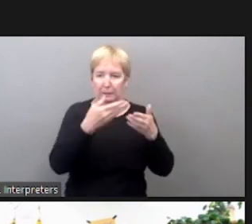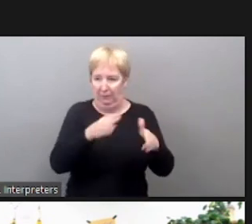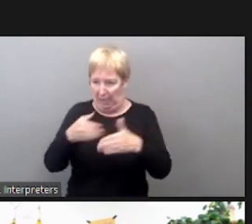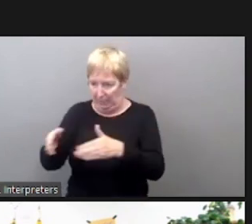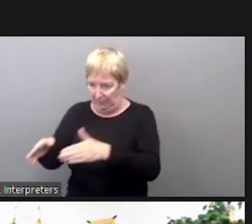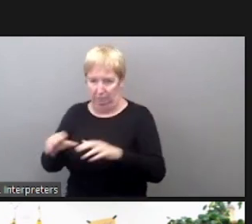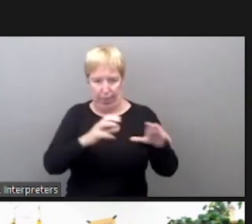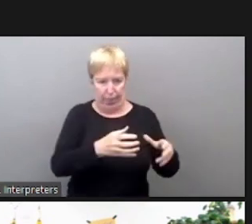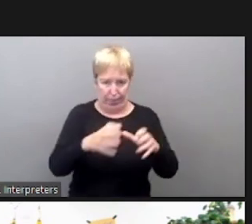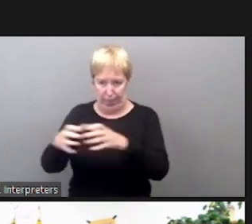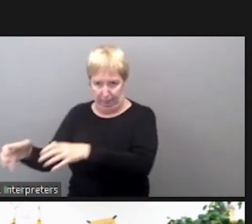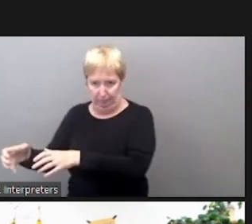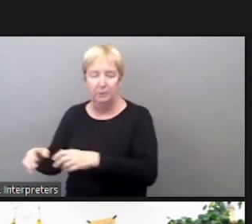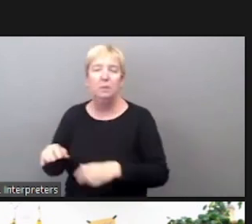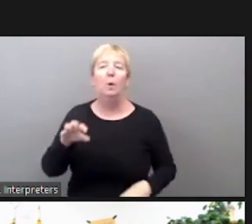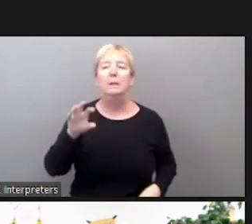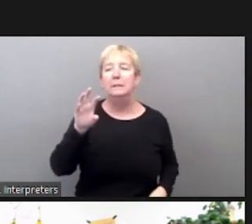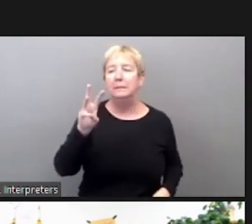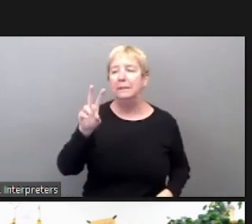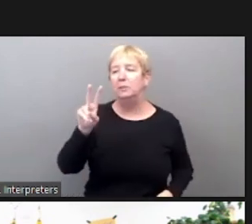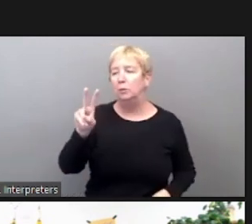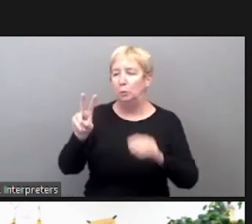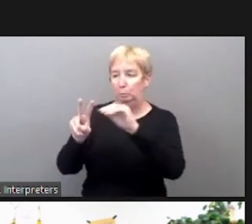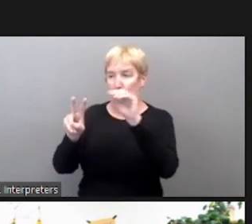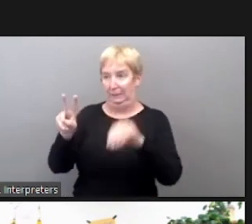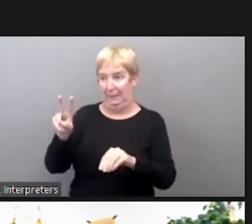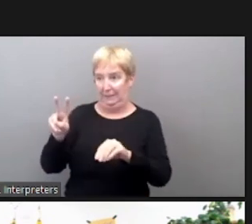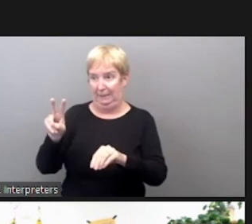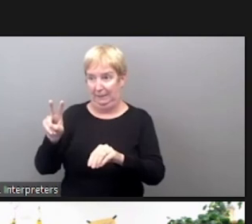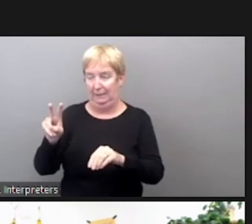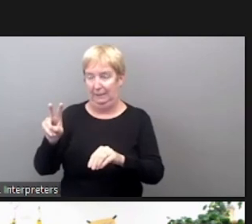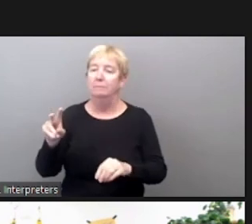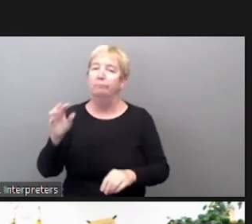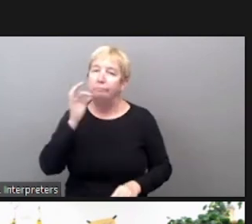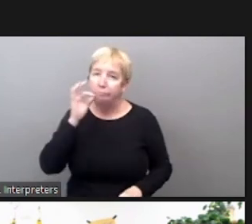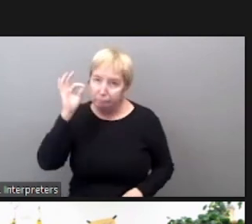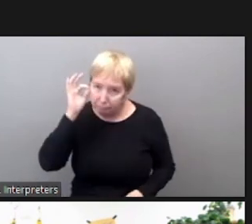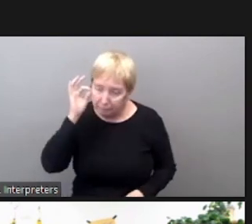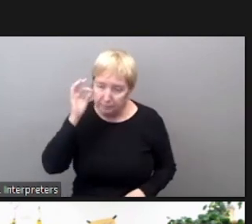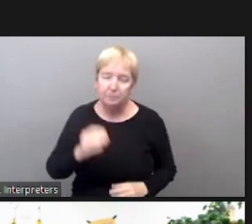get 62% for American Indian,